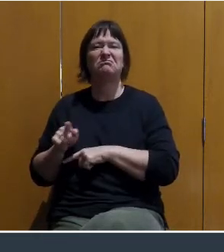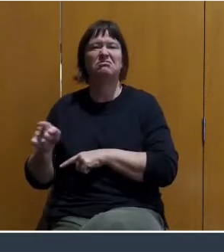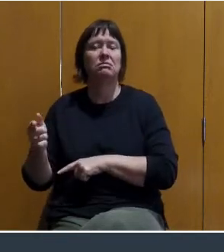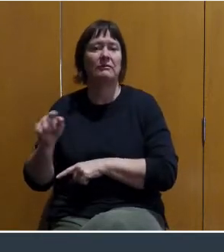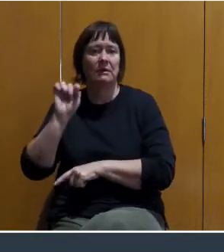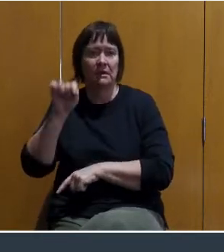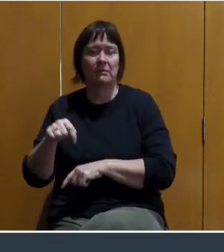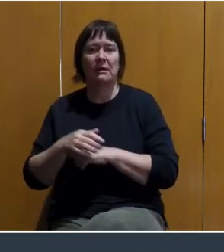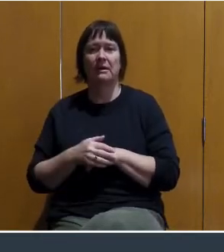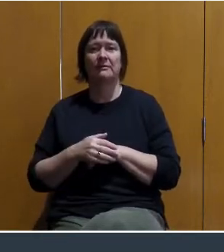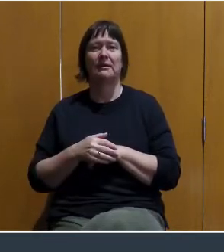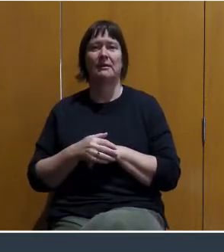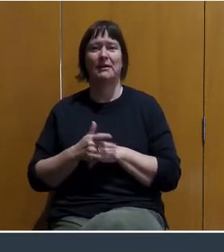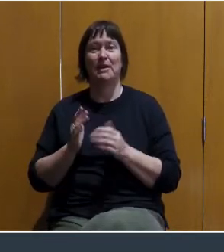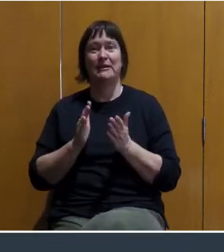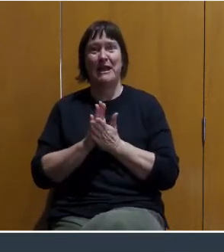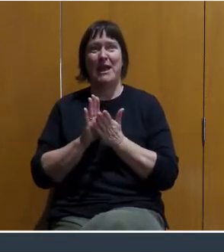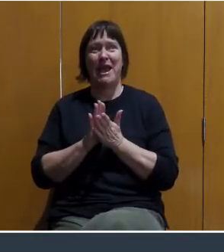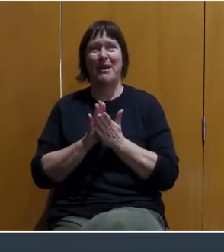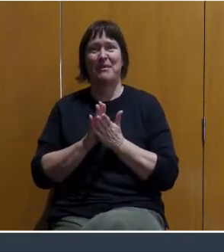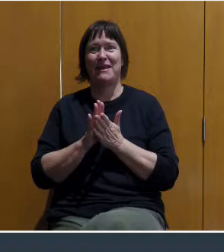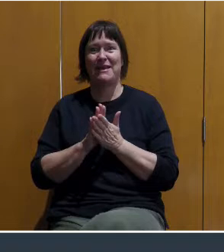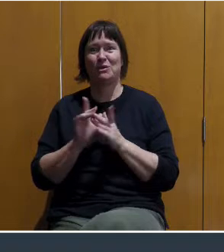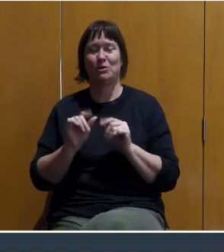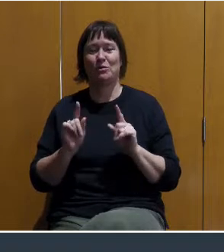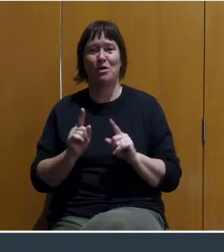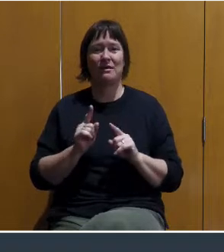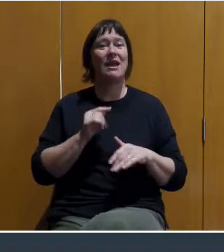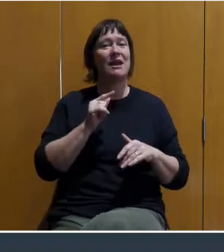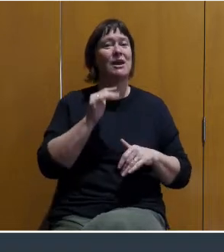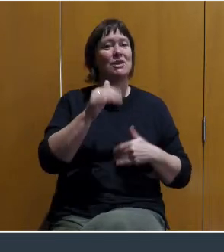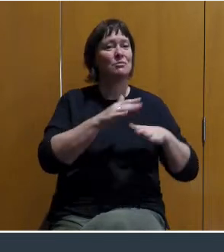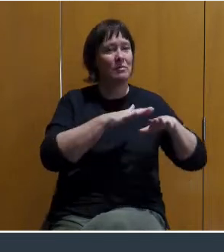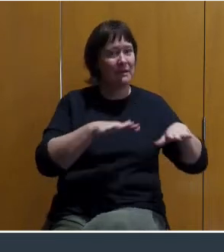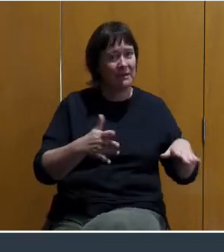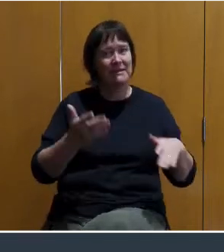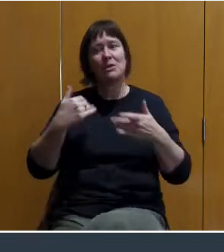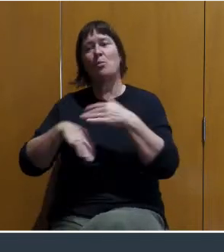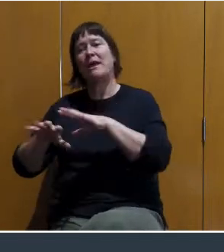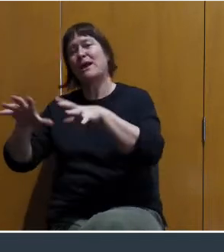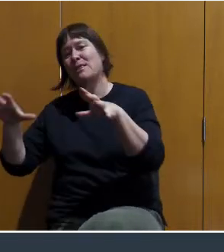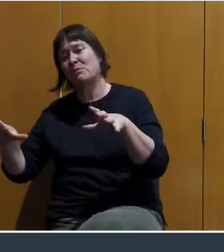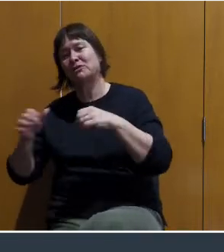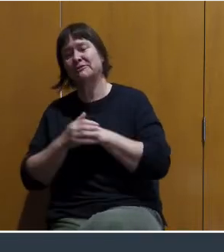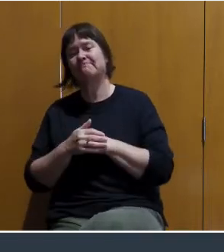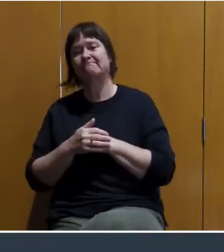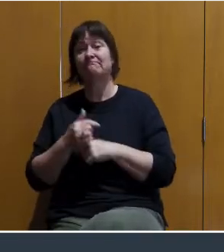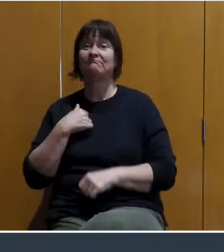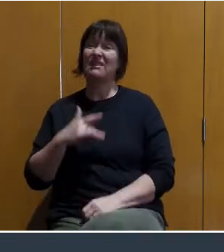his two happy places are swimming in the sea and being in the bush. But I live in